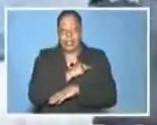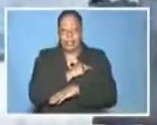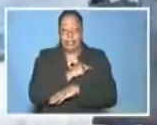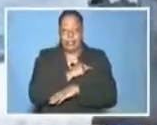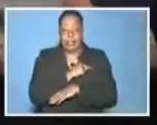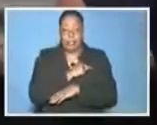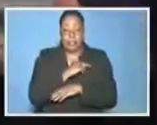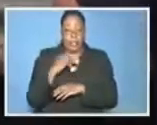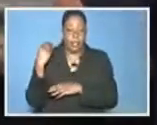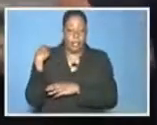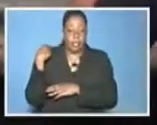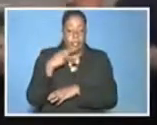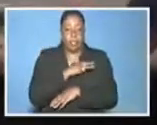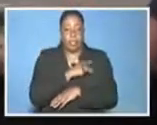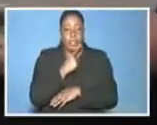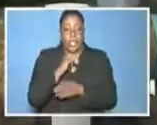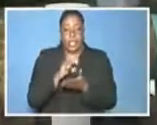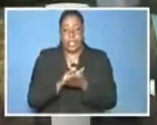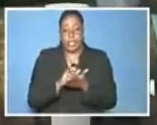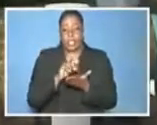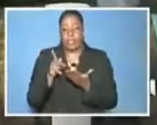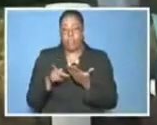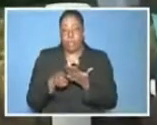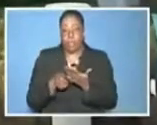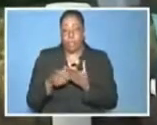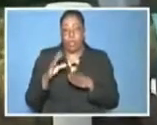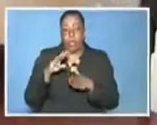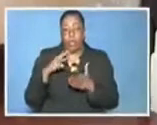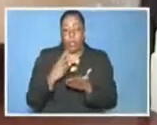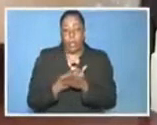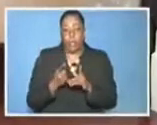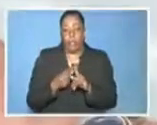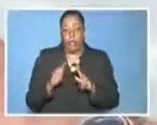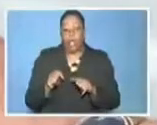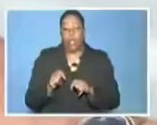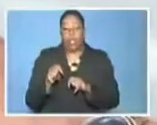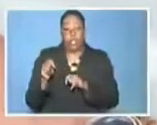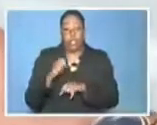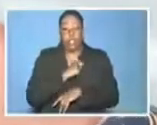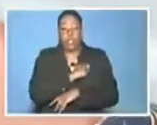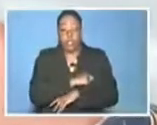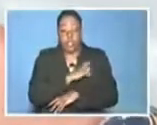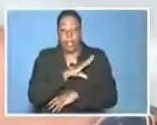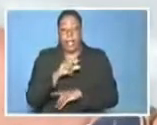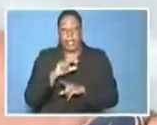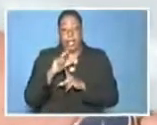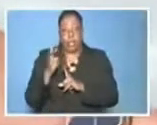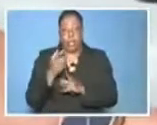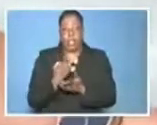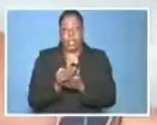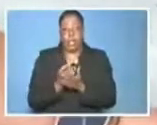Bay Resort, Jeremy Mutton, thinks the project bodes well for tourism and the local economy. In town planning, we always figure